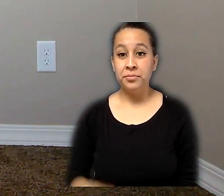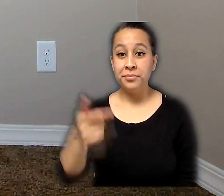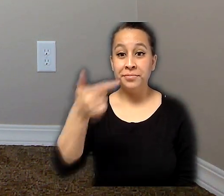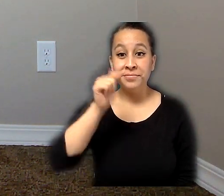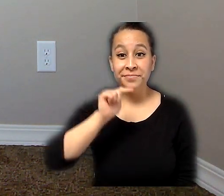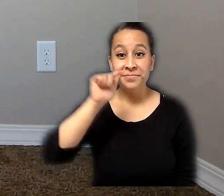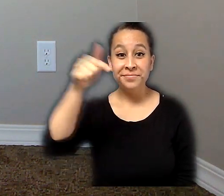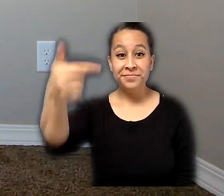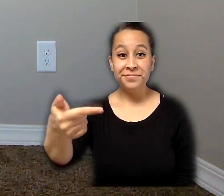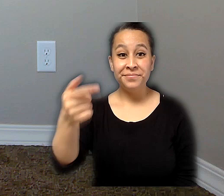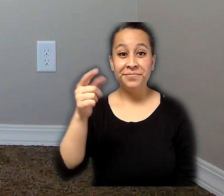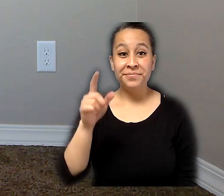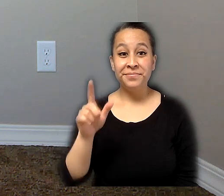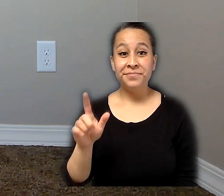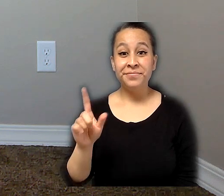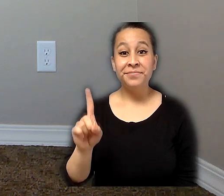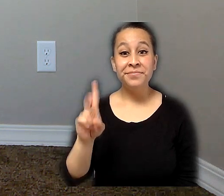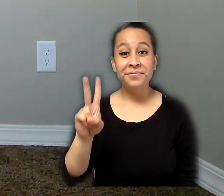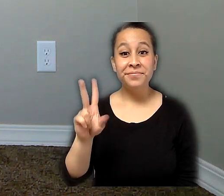I go first and then you go.